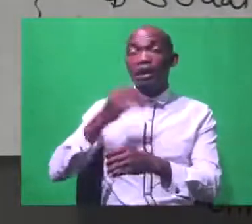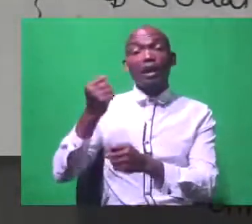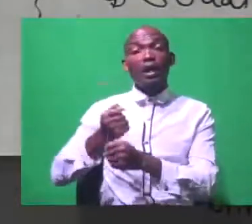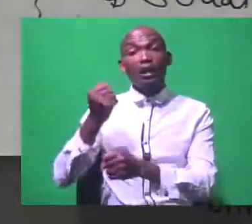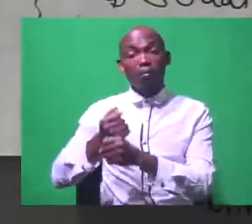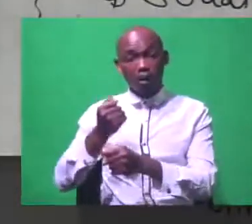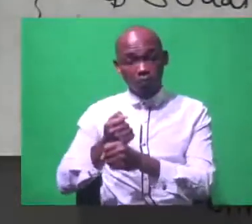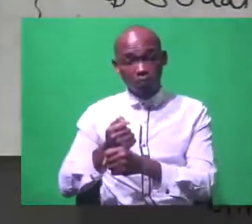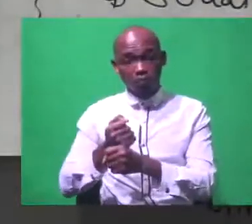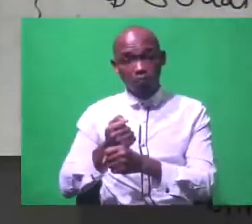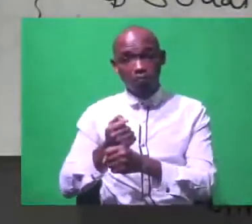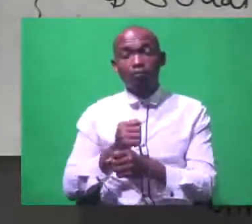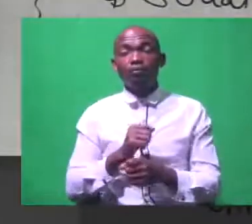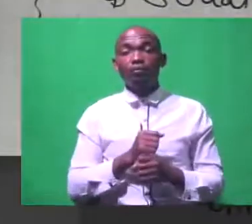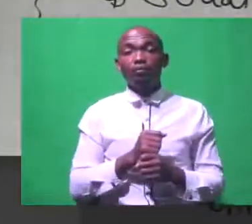labor